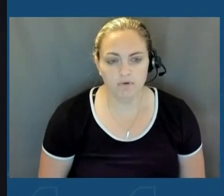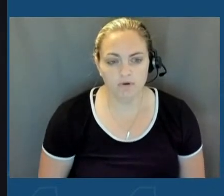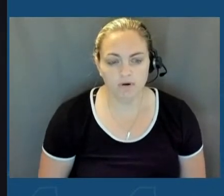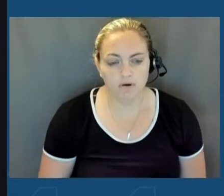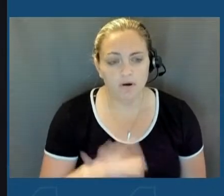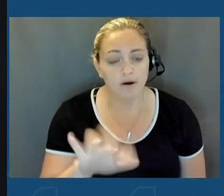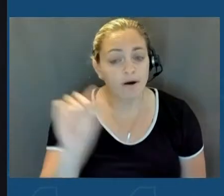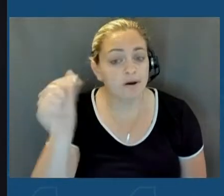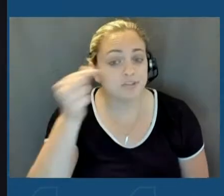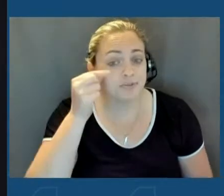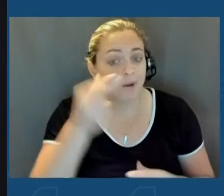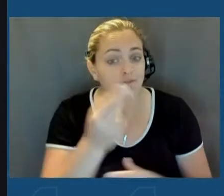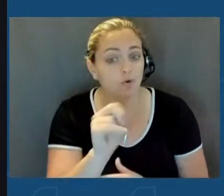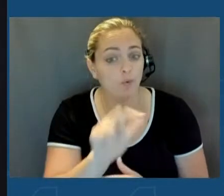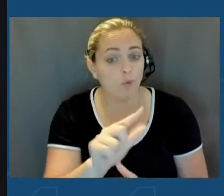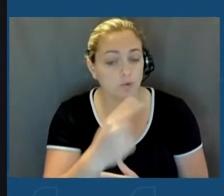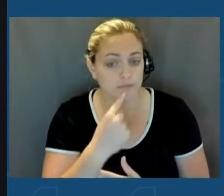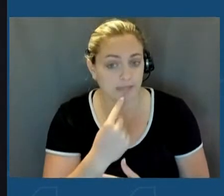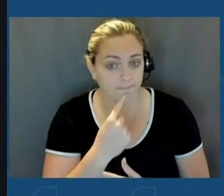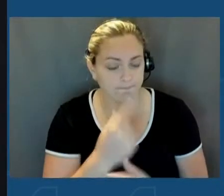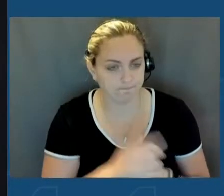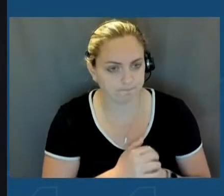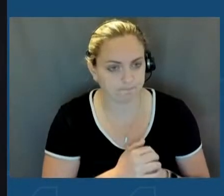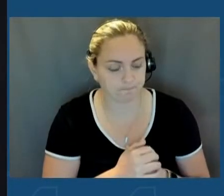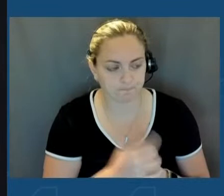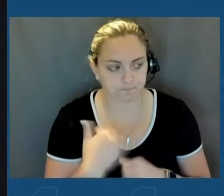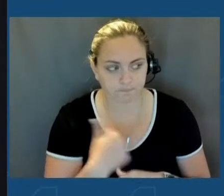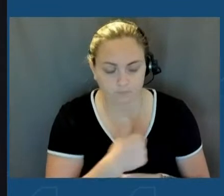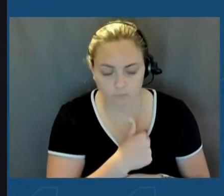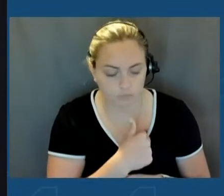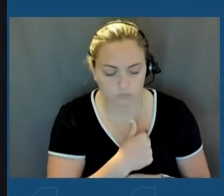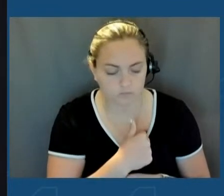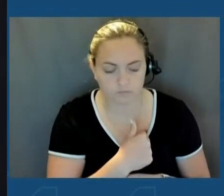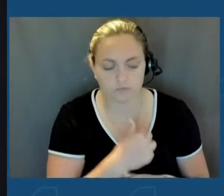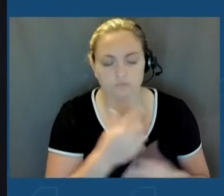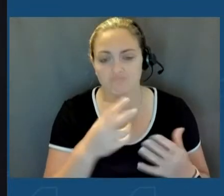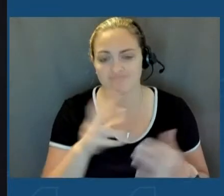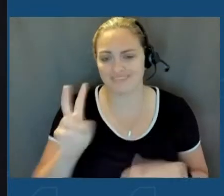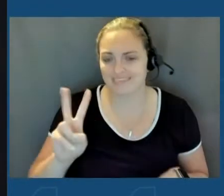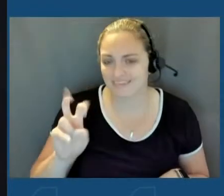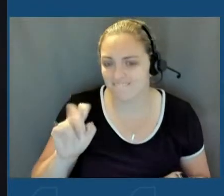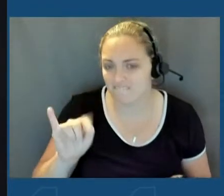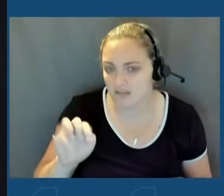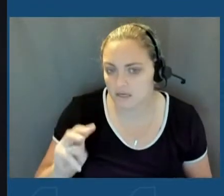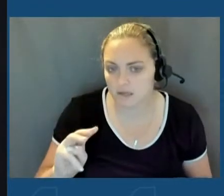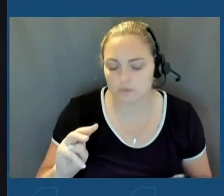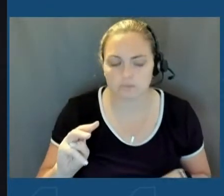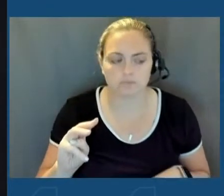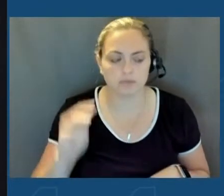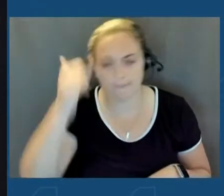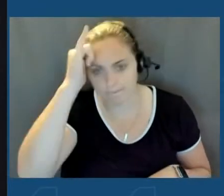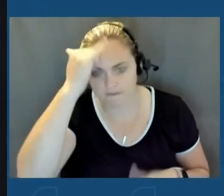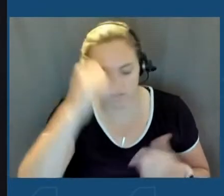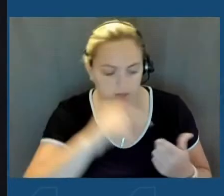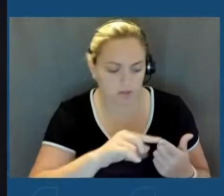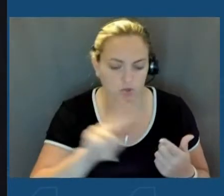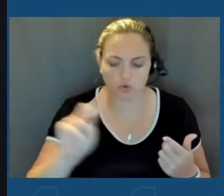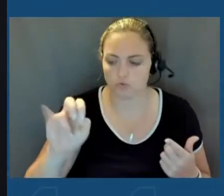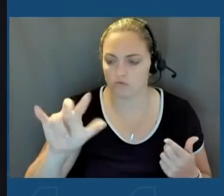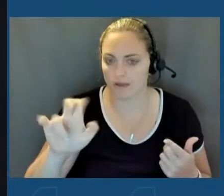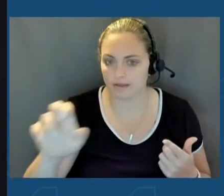Governor Hochul said that we do not want the victims in Buffalo, Uvalde,